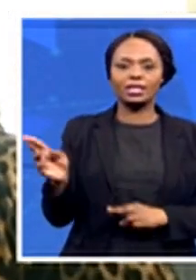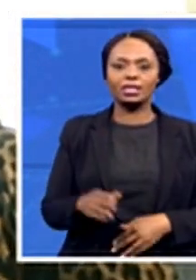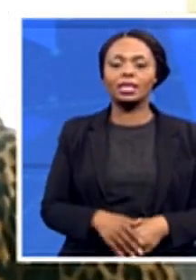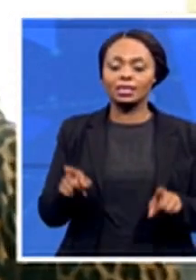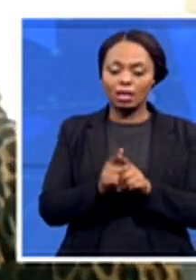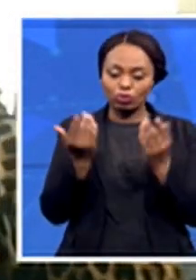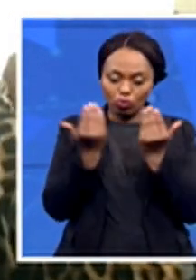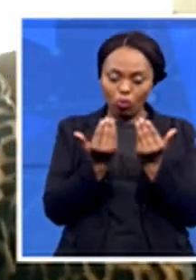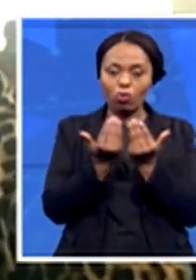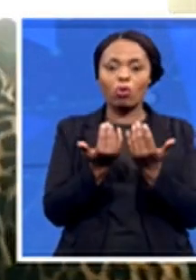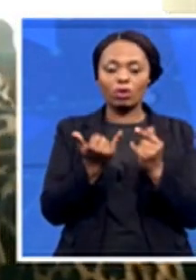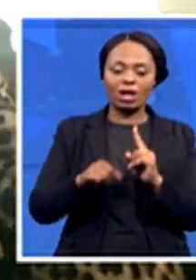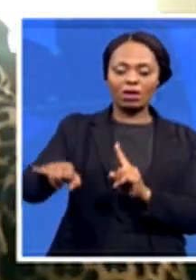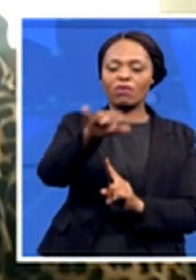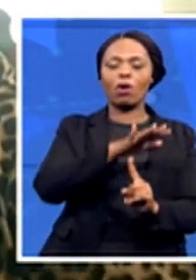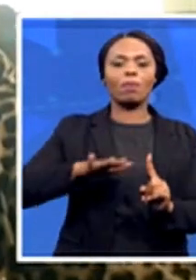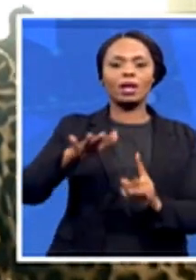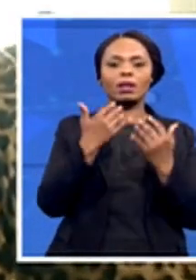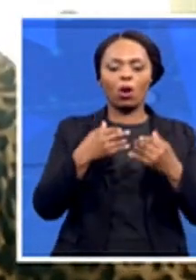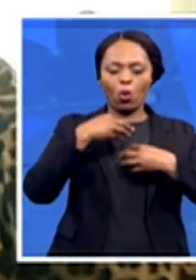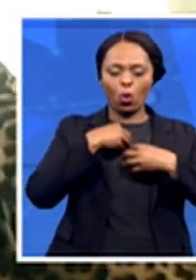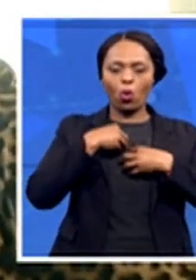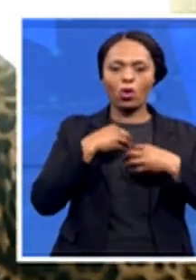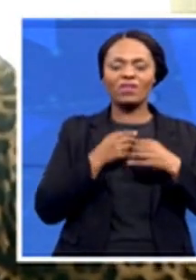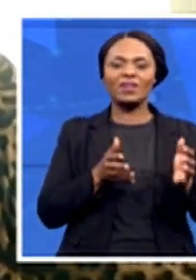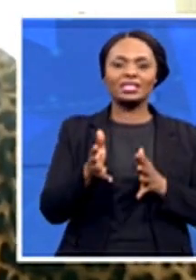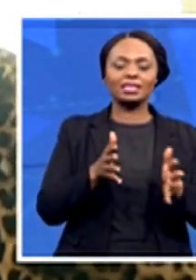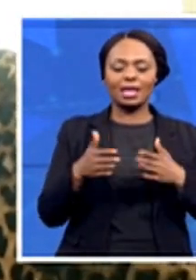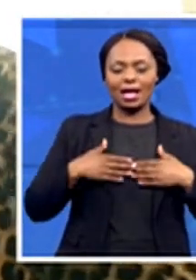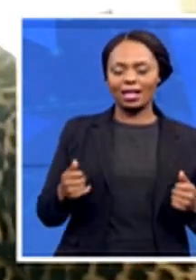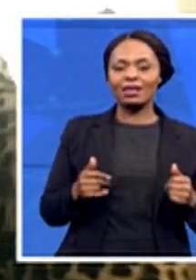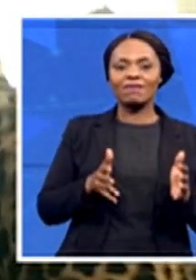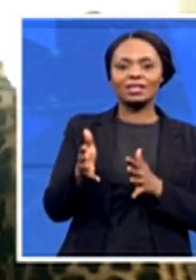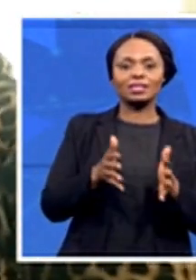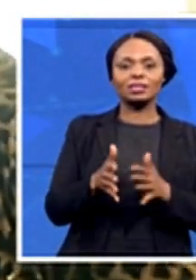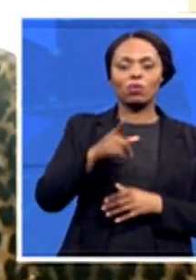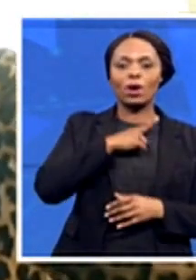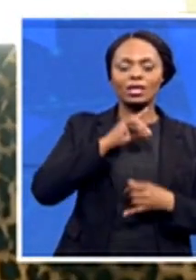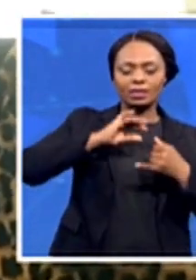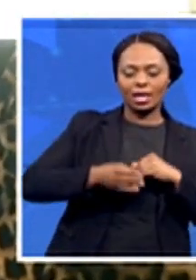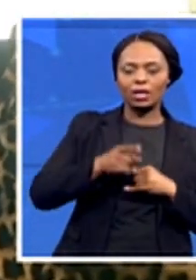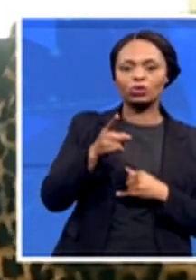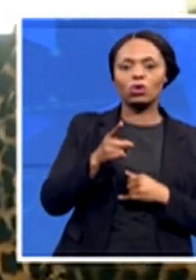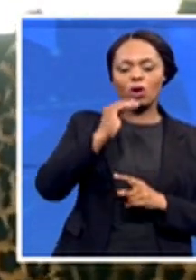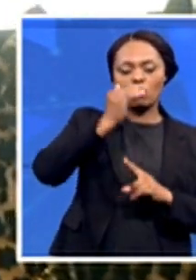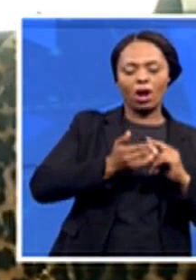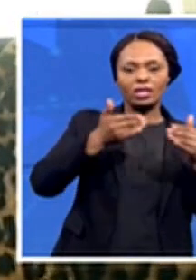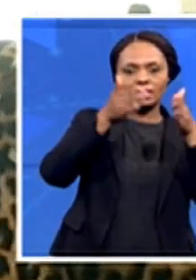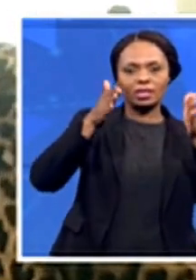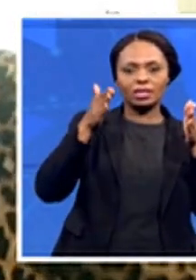our own facilities, health facilities, to just quarantine and isolate those that we have tested, quarantine those that have tested